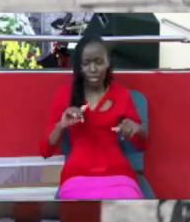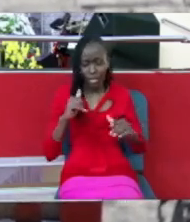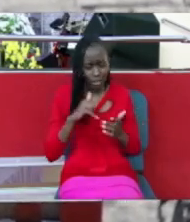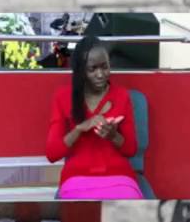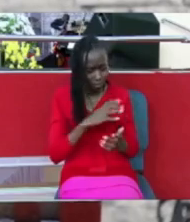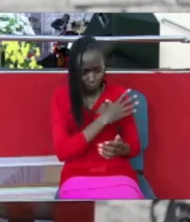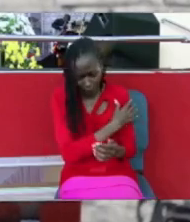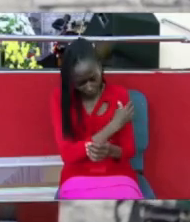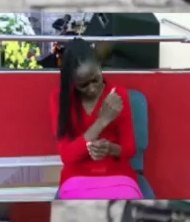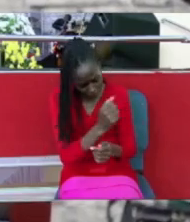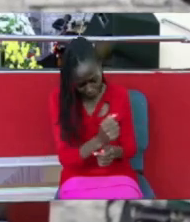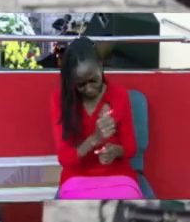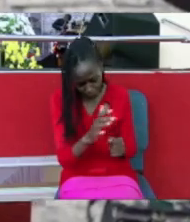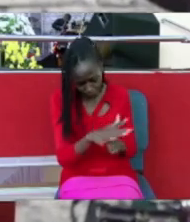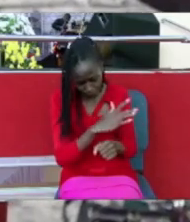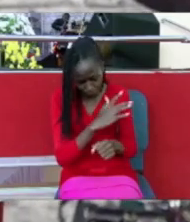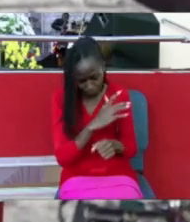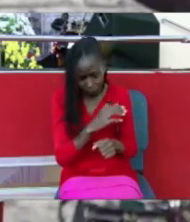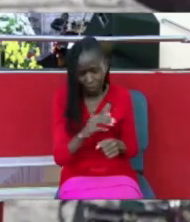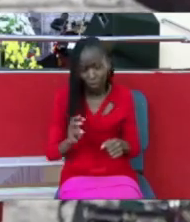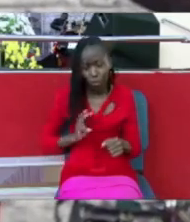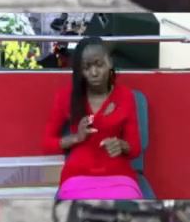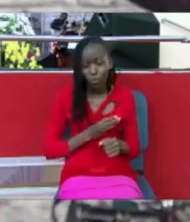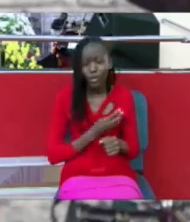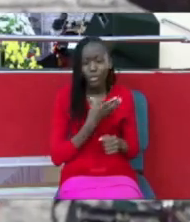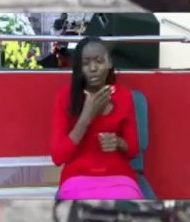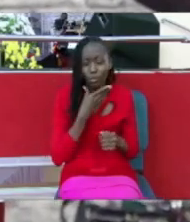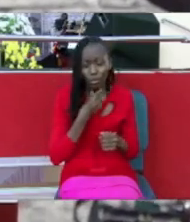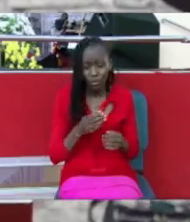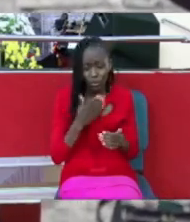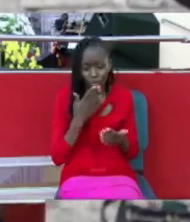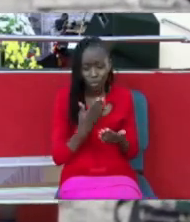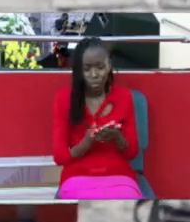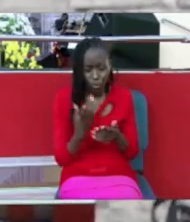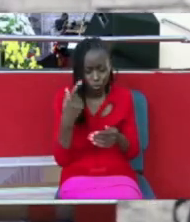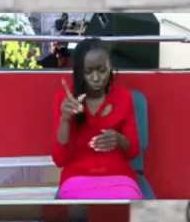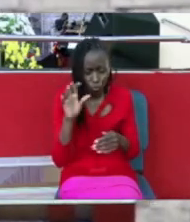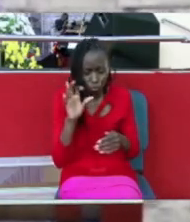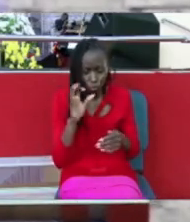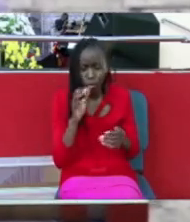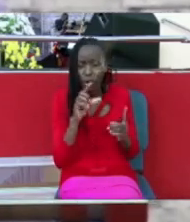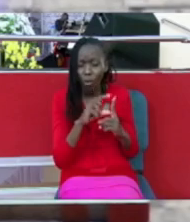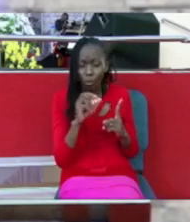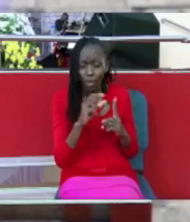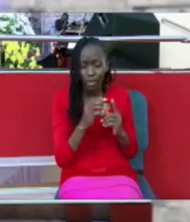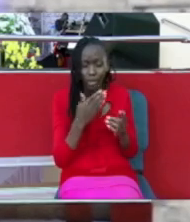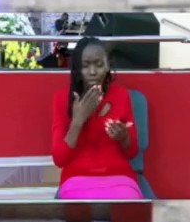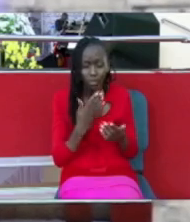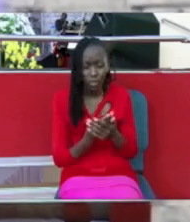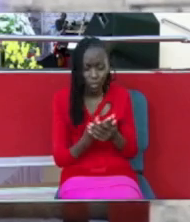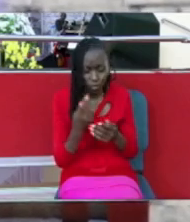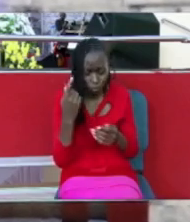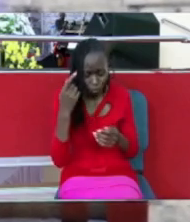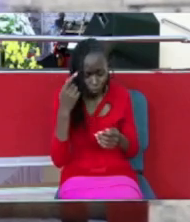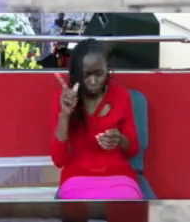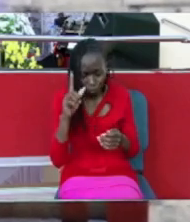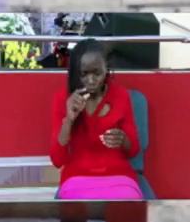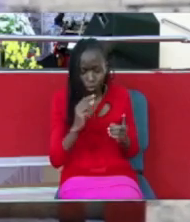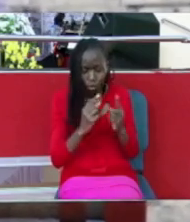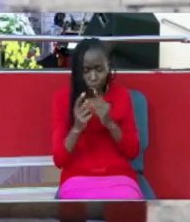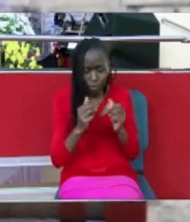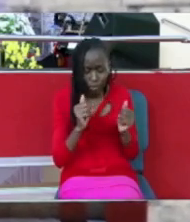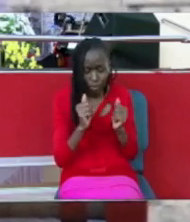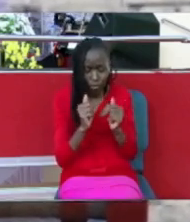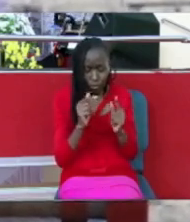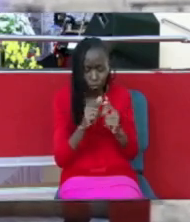powerful. And we want to thank you for your word. Thank you for speaking to the heart of my brother. We